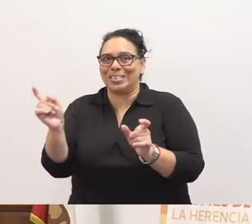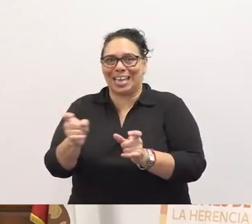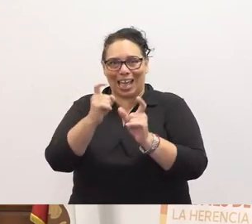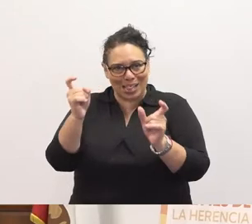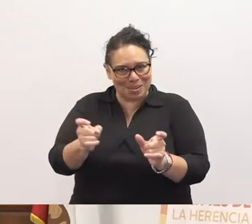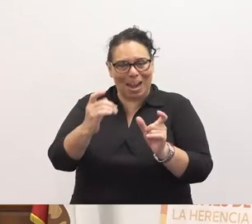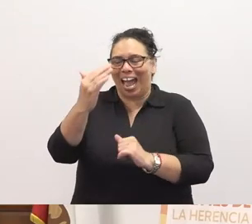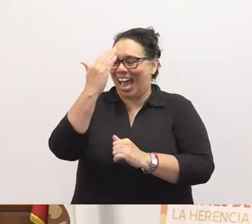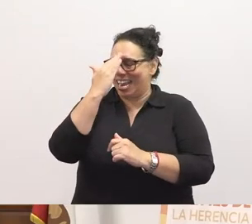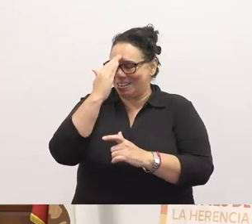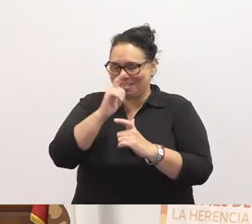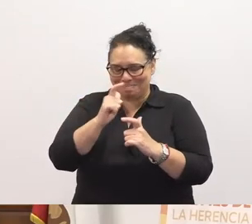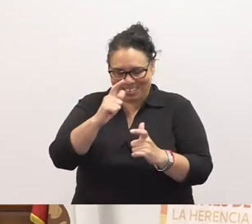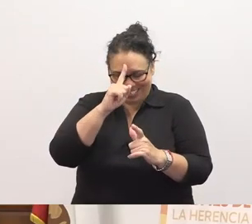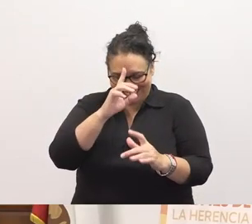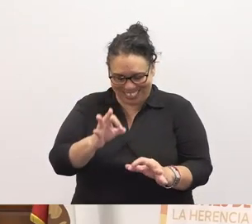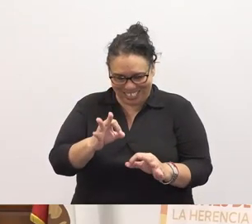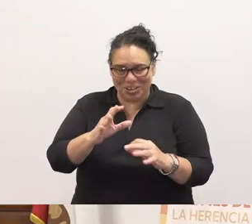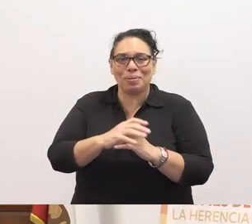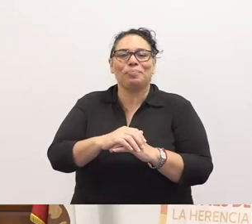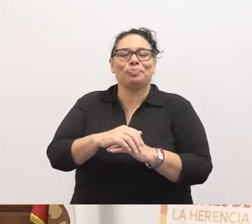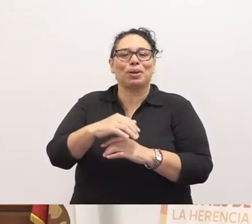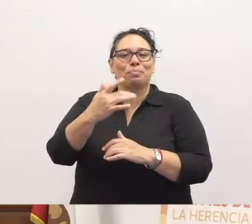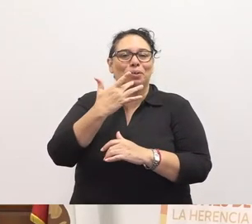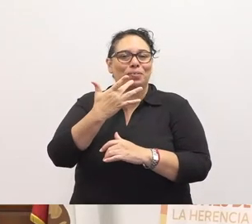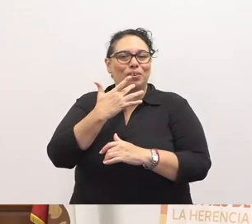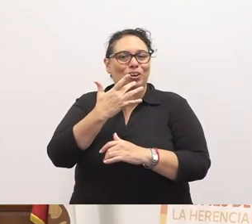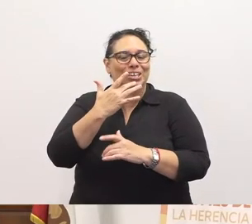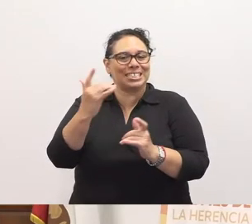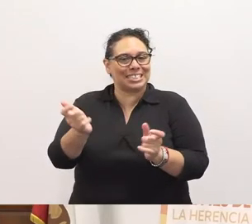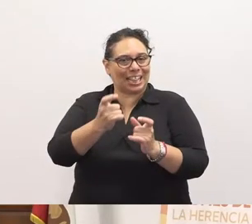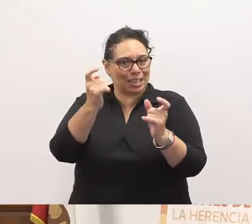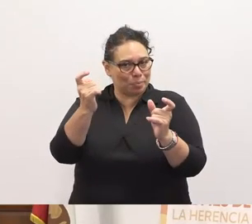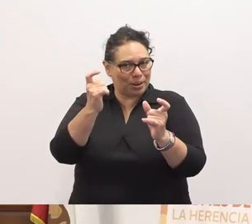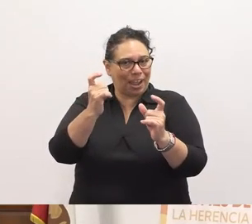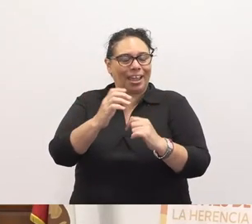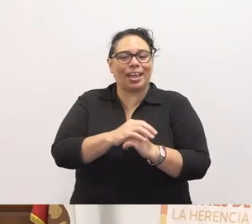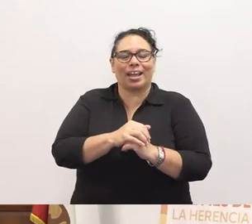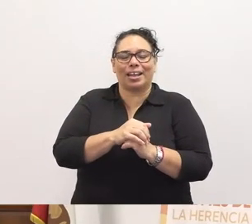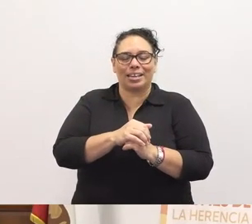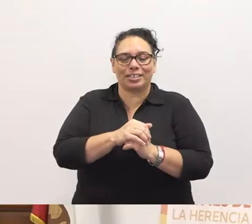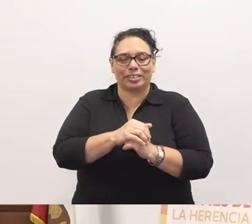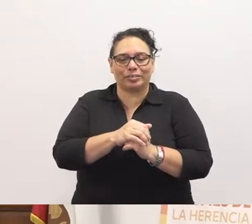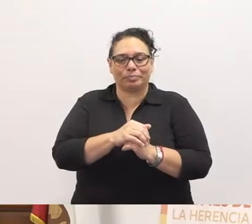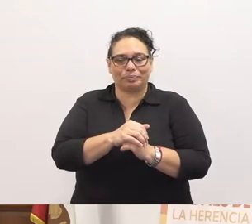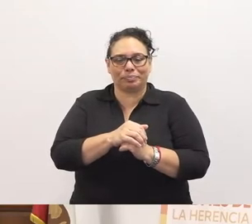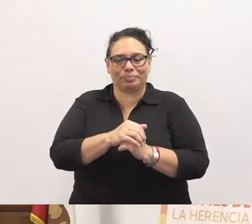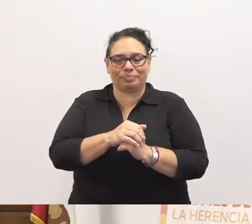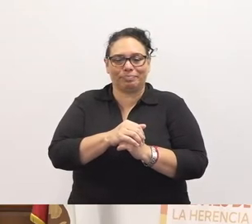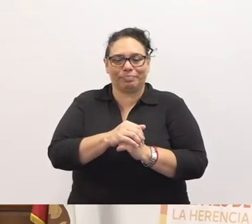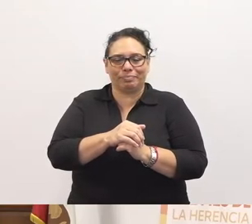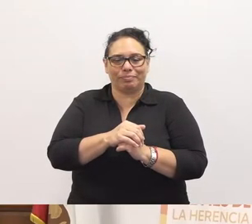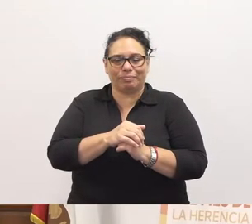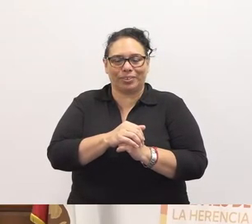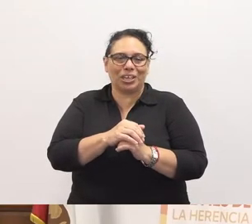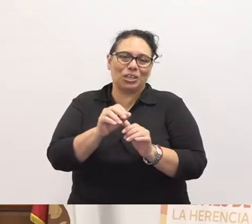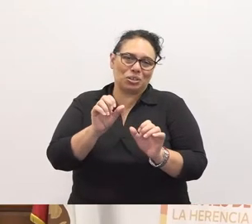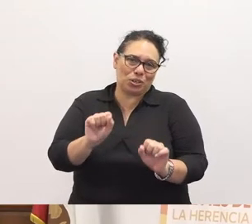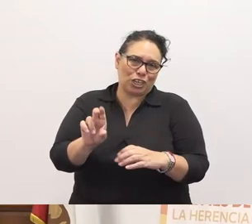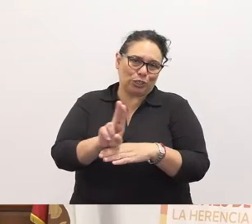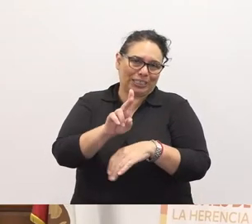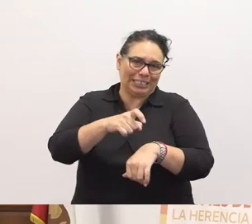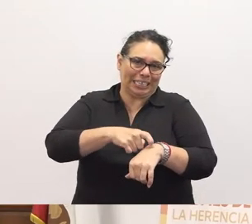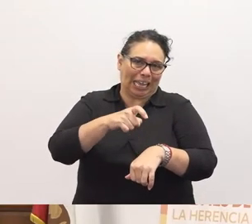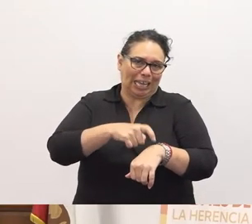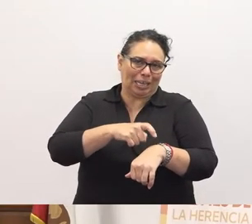know this is a big decision, but if you would prefer to go and celebrate you can use this